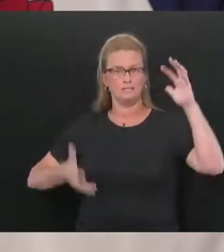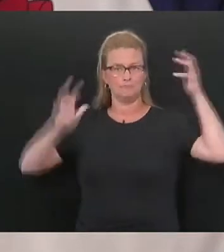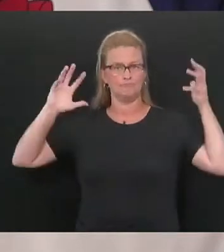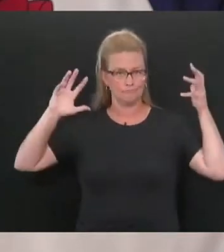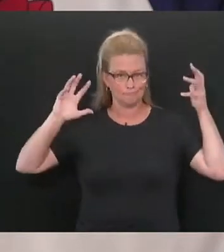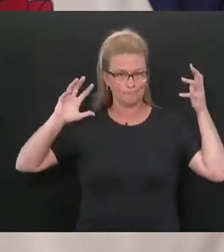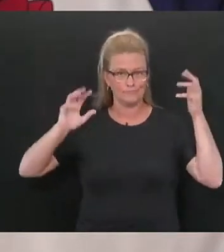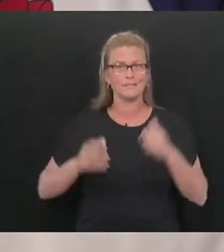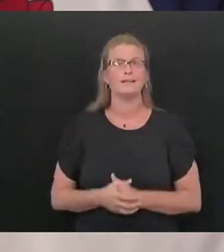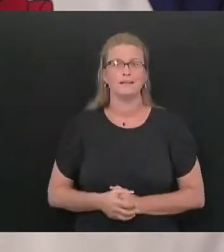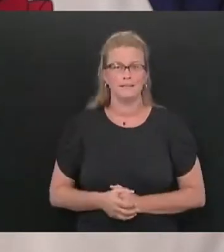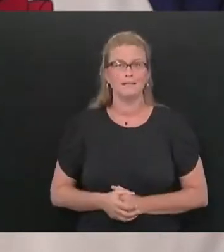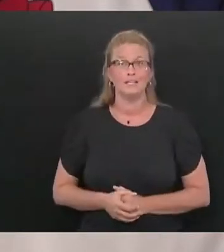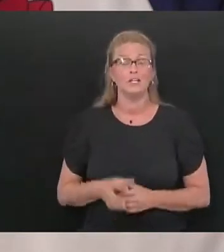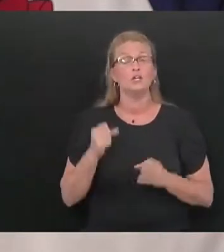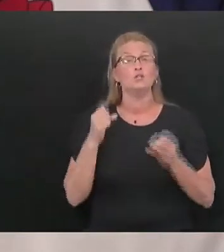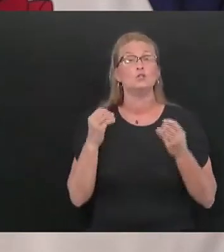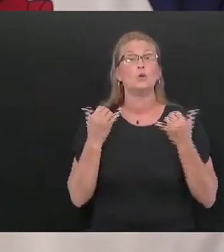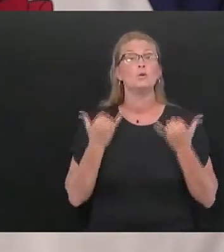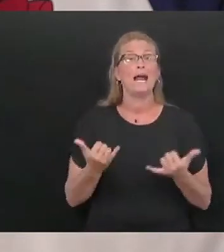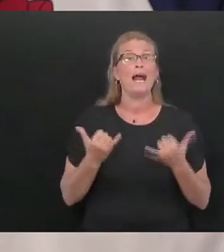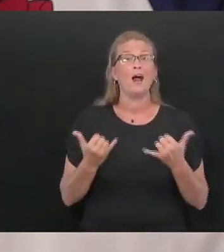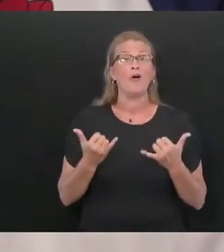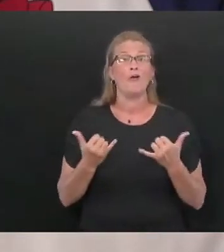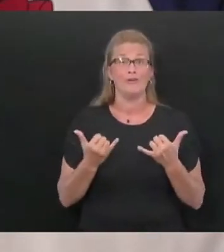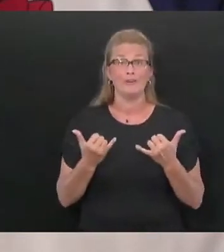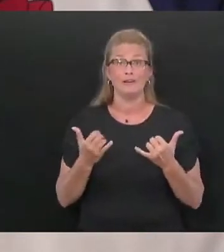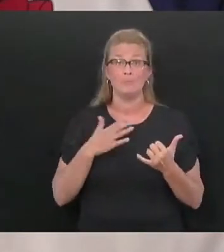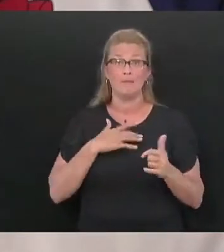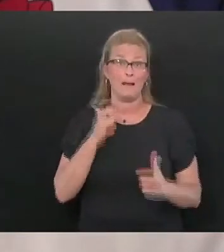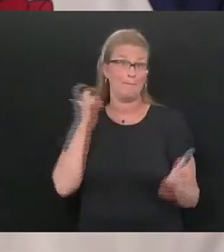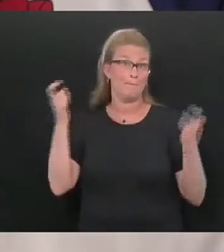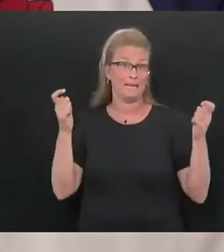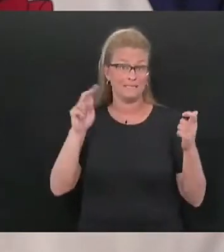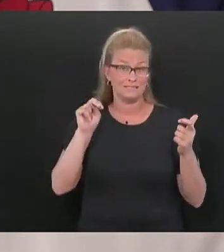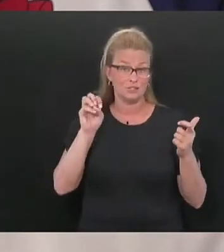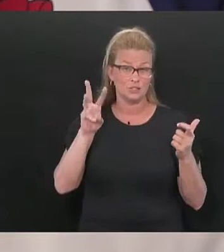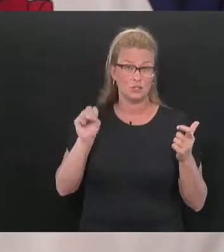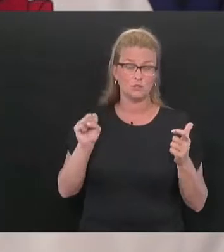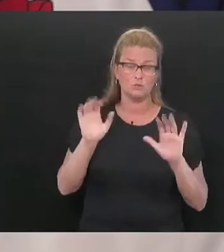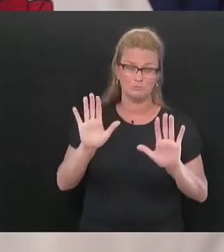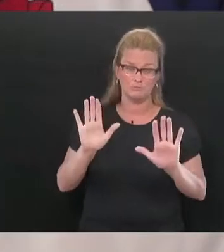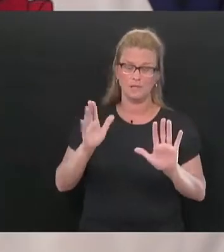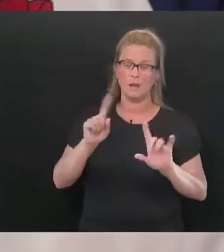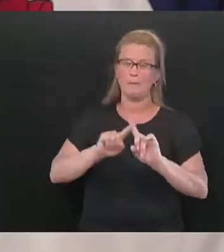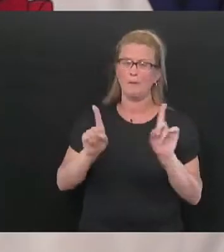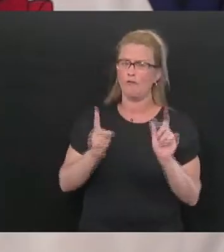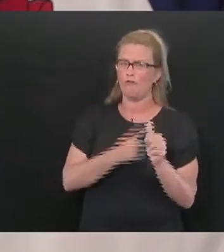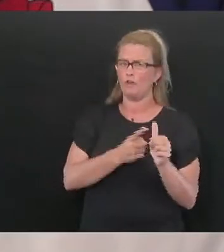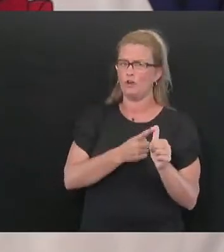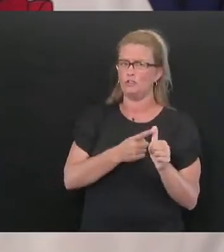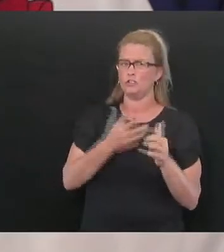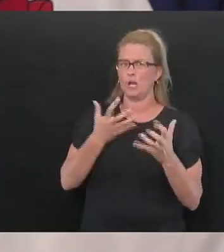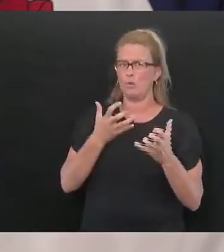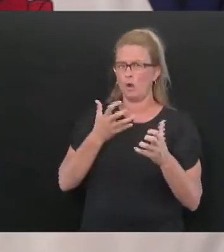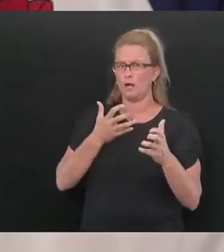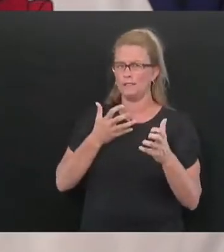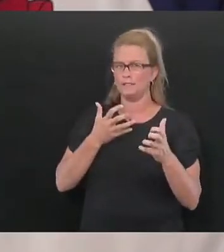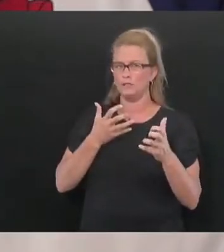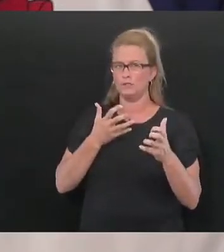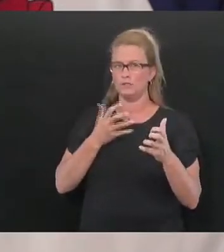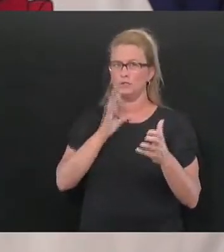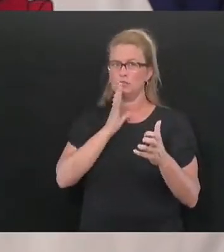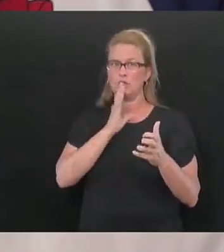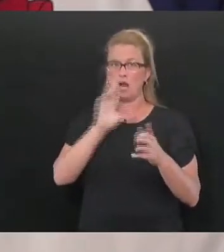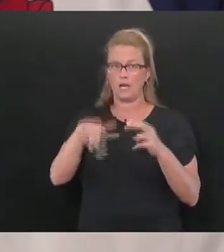Now, if I could get on to the biggest news of the day, I want to walk you through the entire reopening